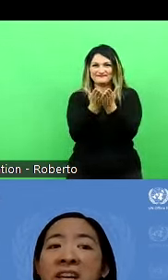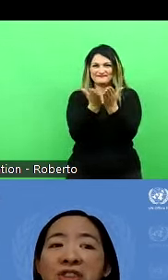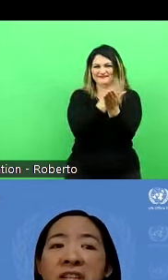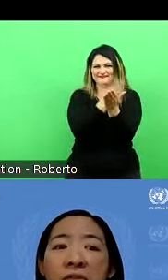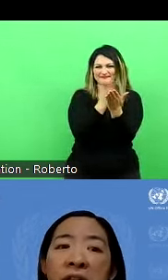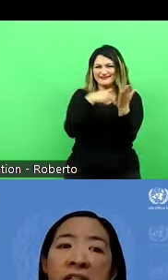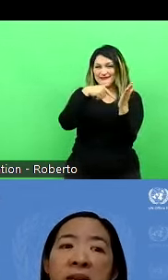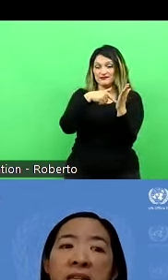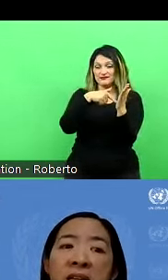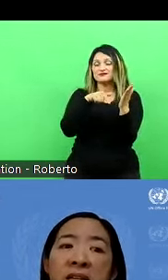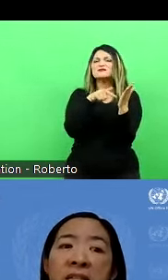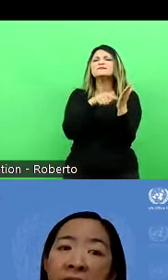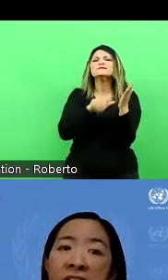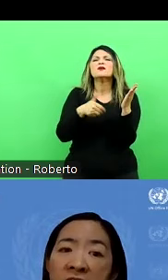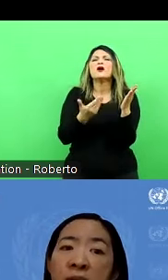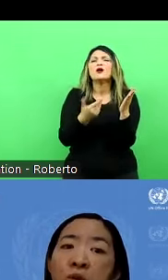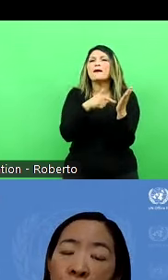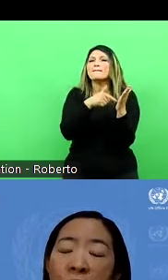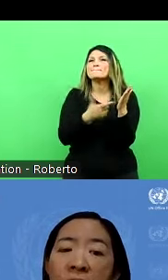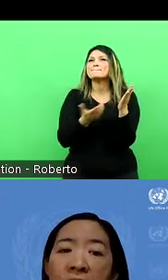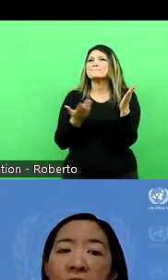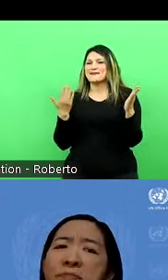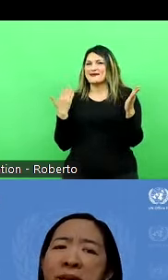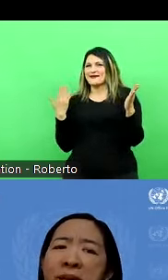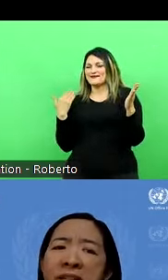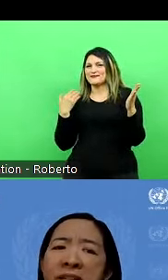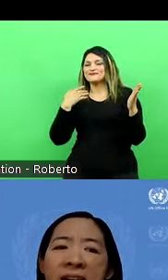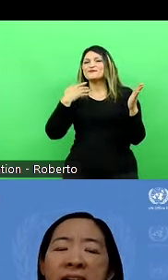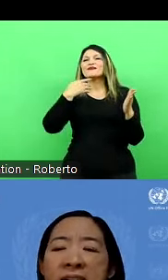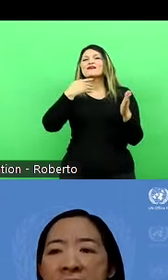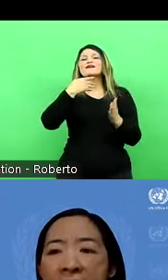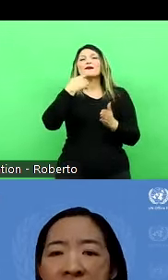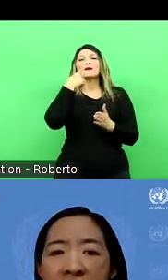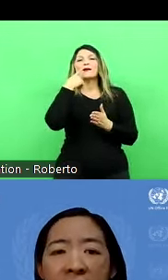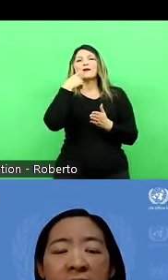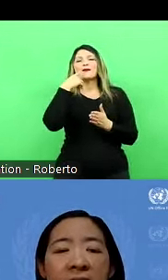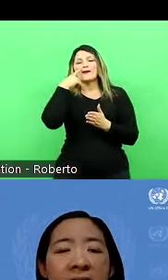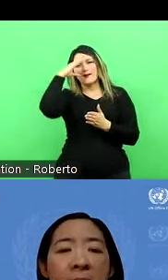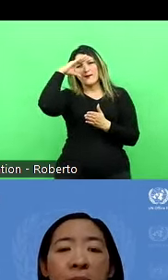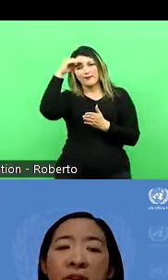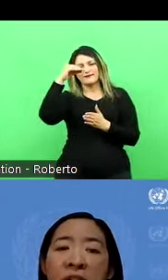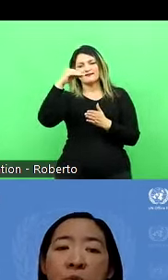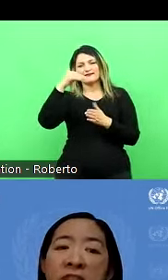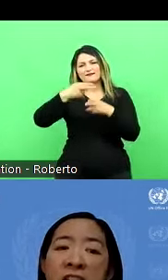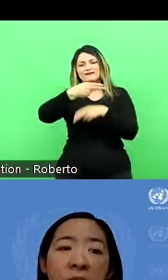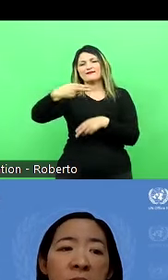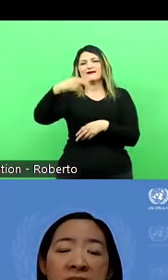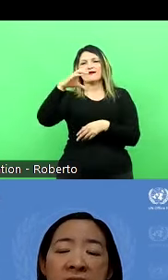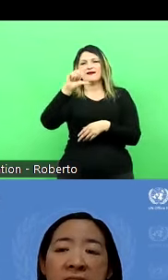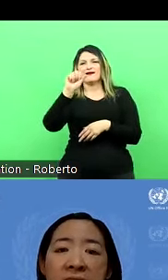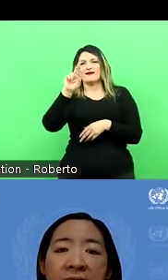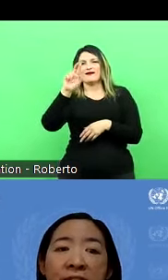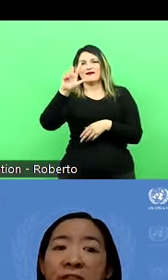the intention is for it to be the self-assessment tool for local governments to have better understanding that persons